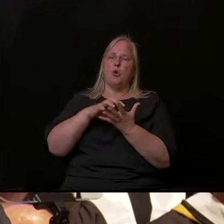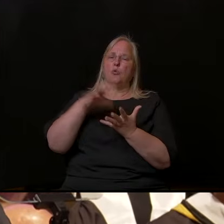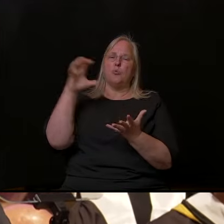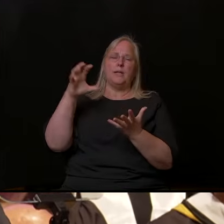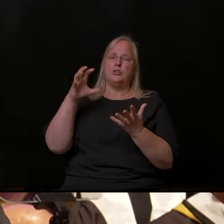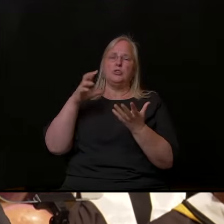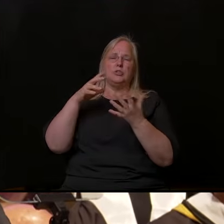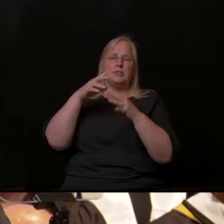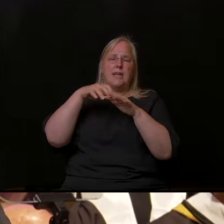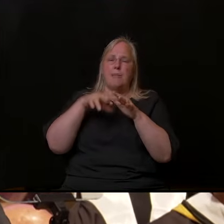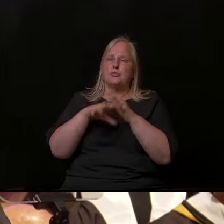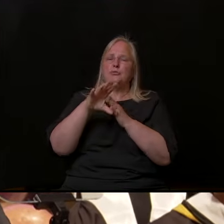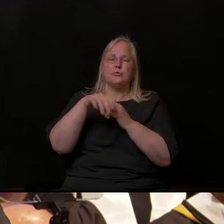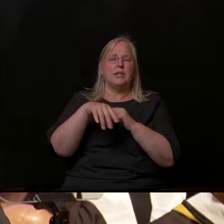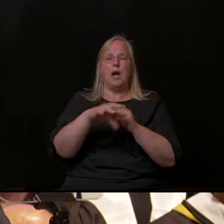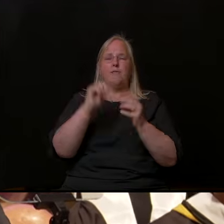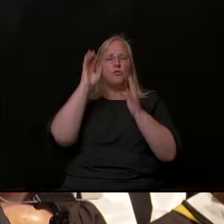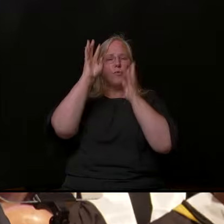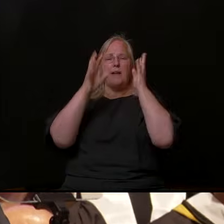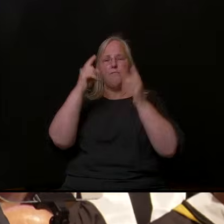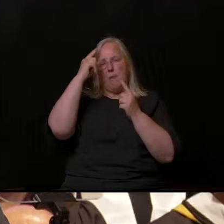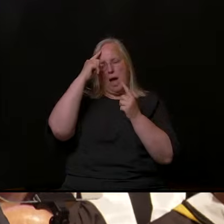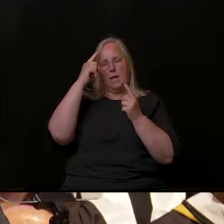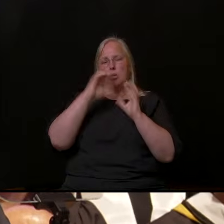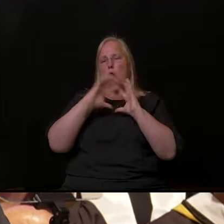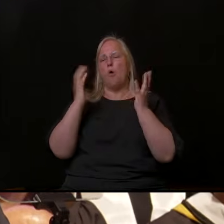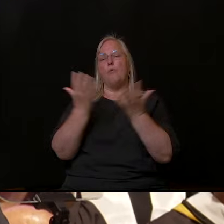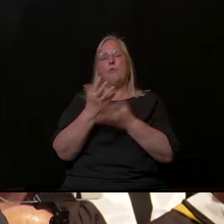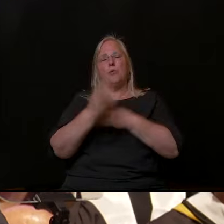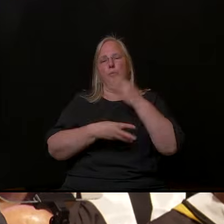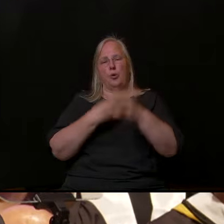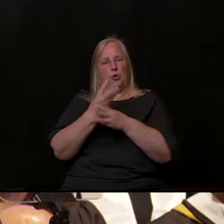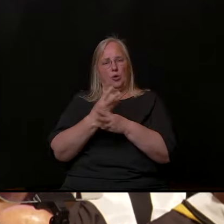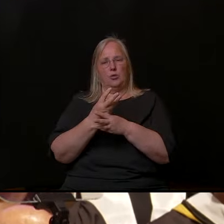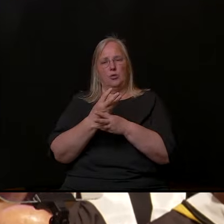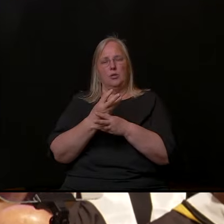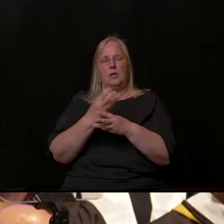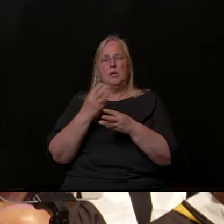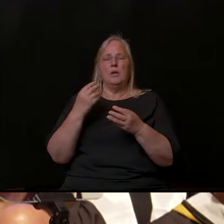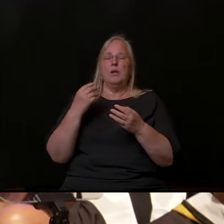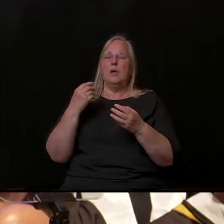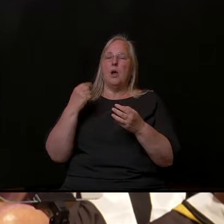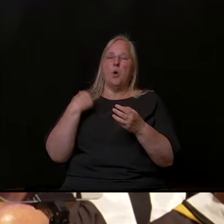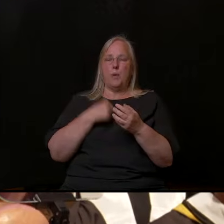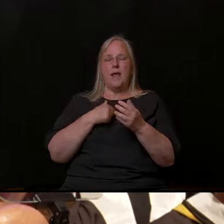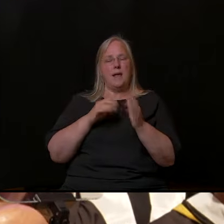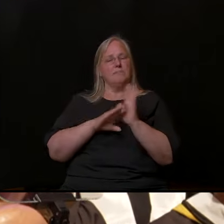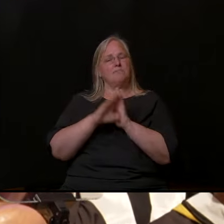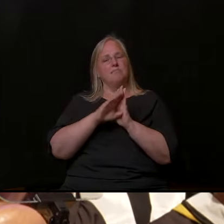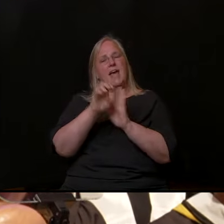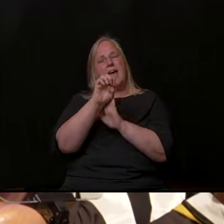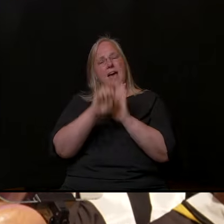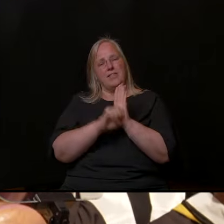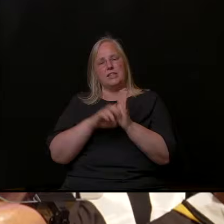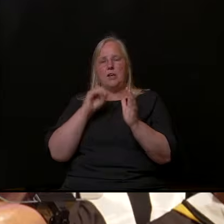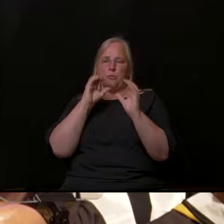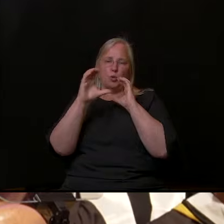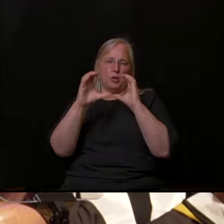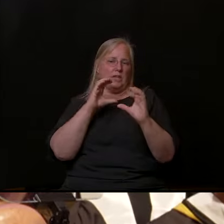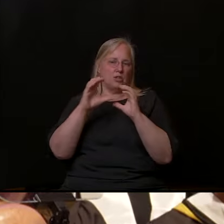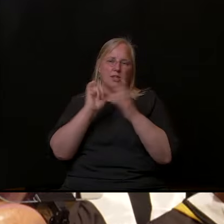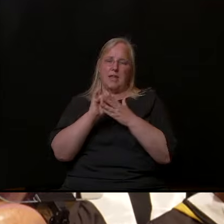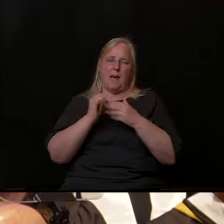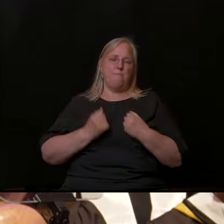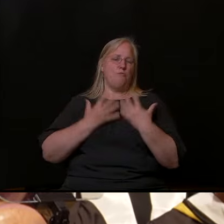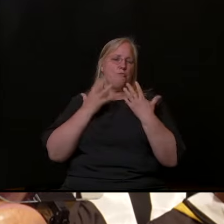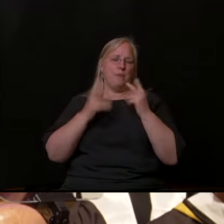creative minds from all over the globe, so we transcend borders. We have built methods of communication that move people,